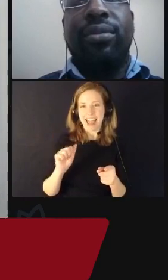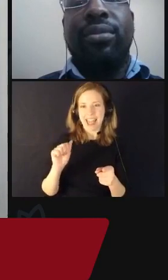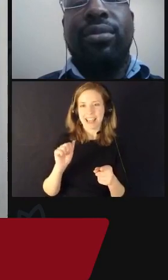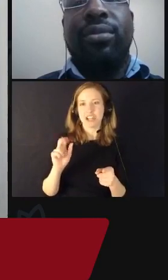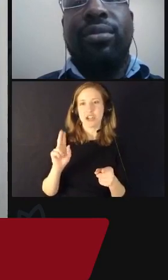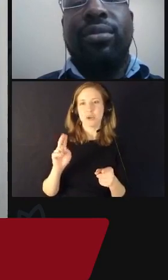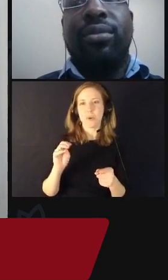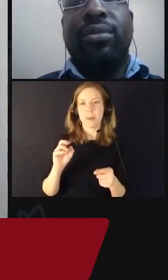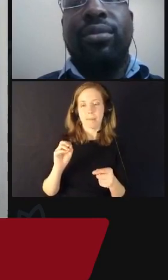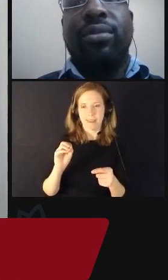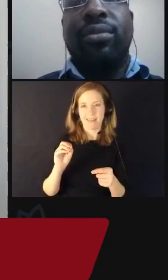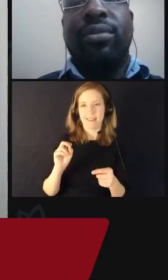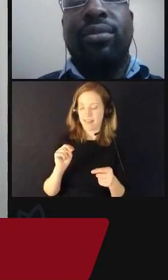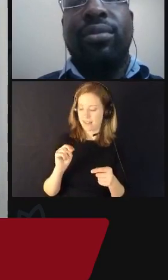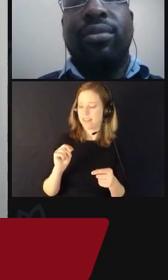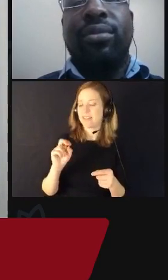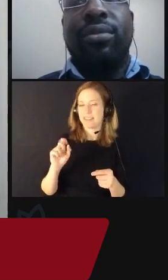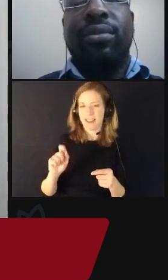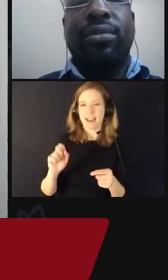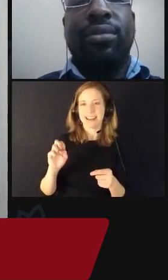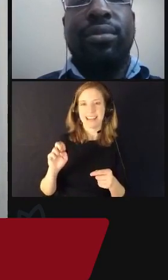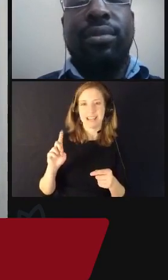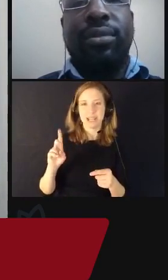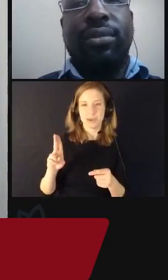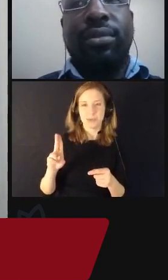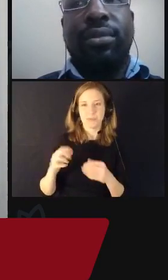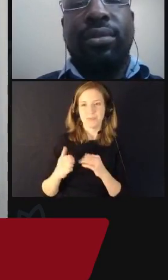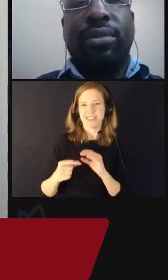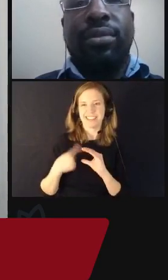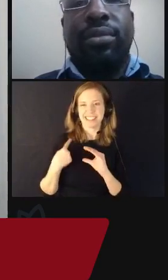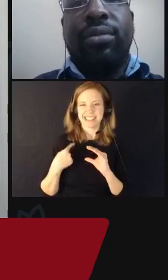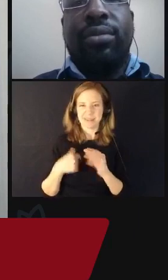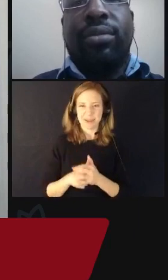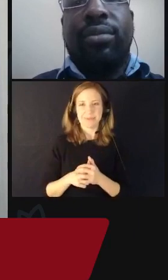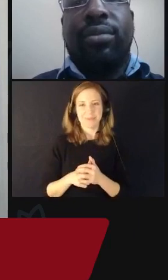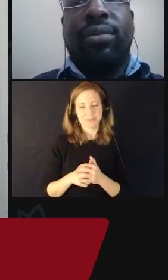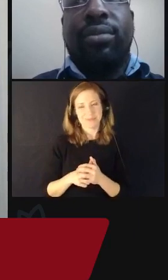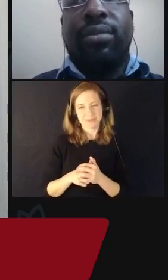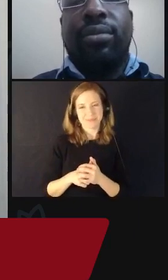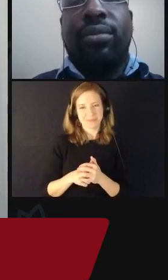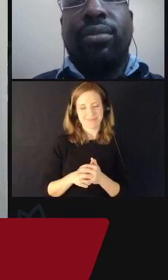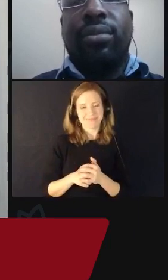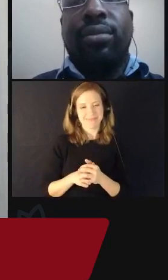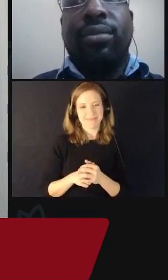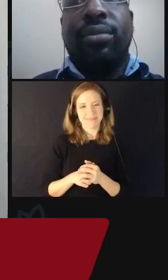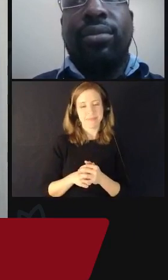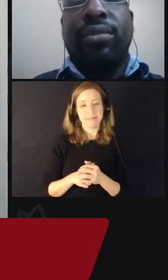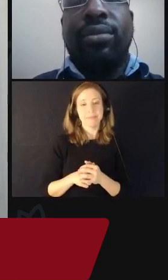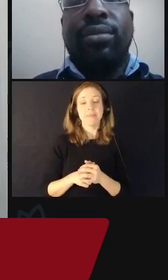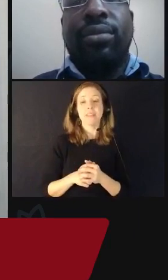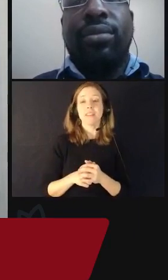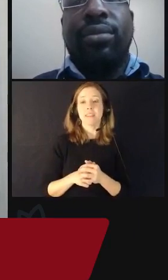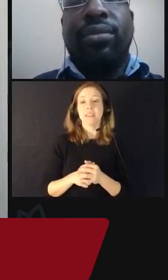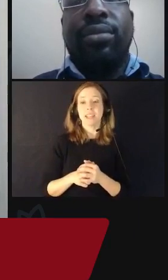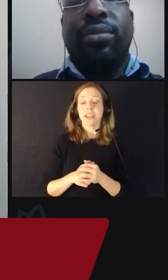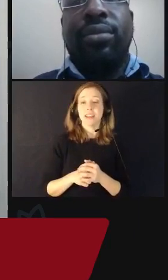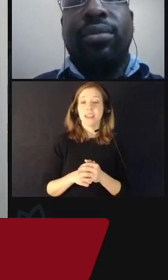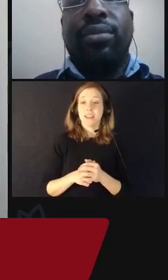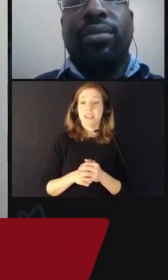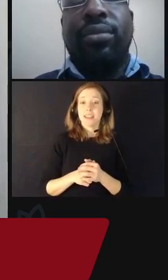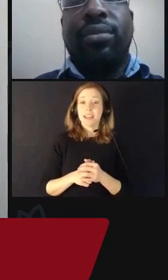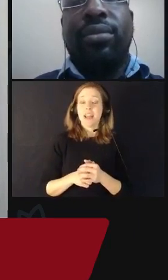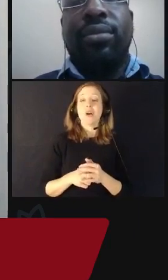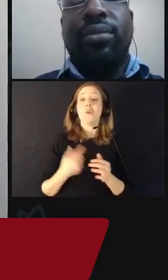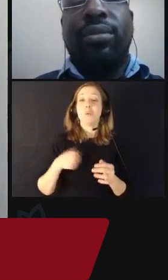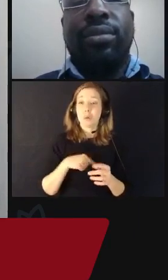umn.edu. And of course, you can send your email address to us, and we would reach out to